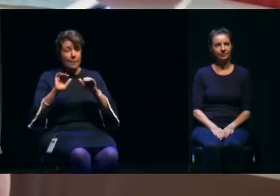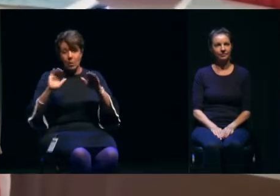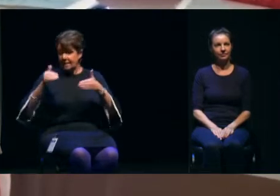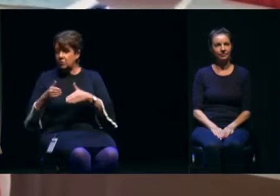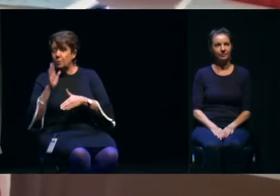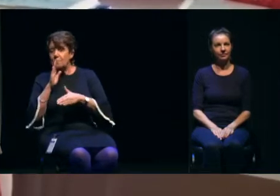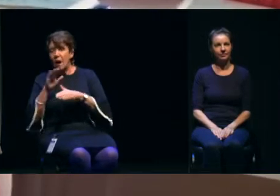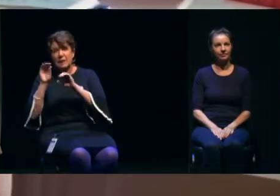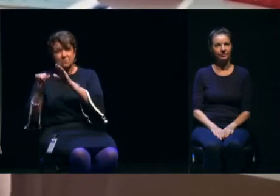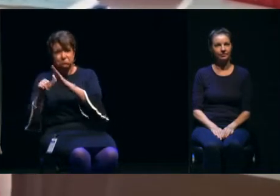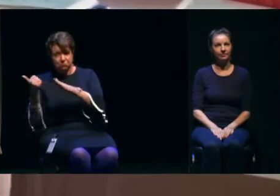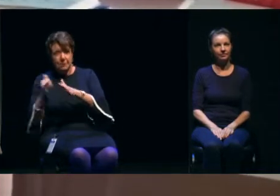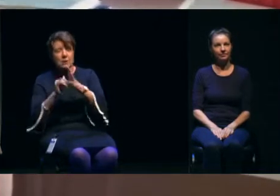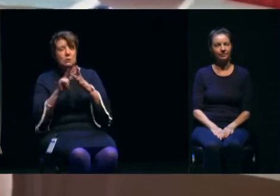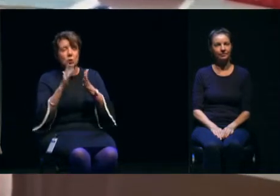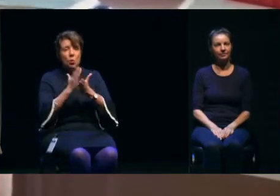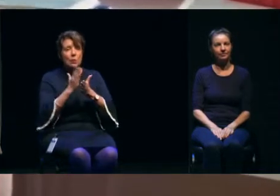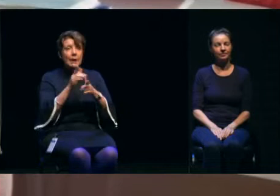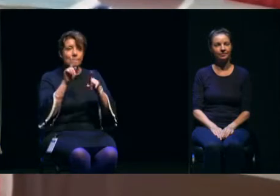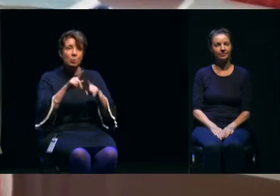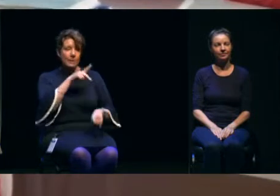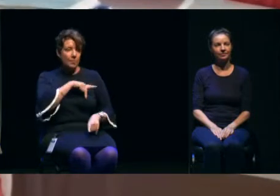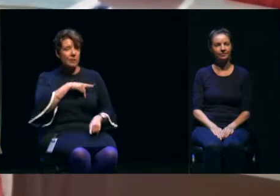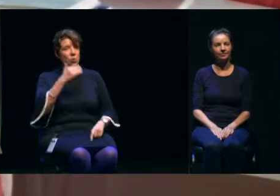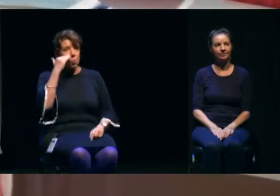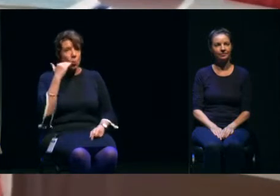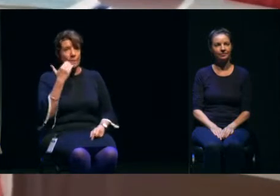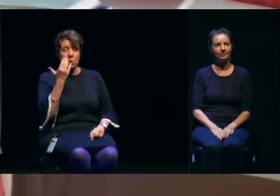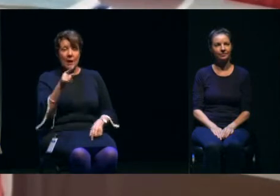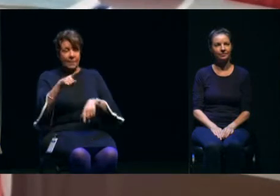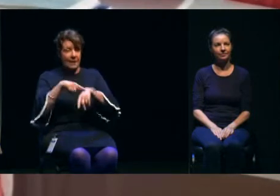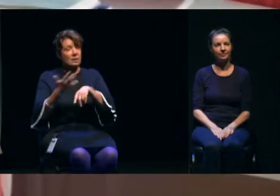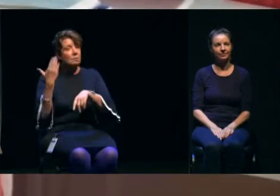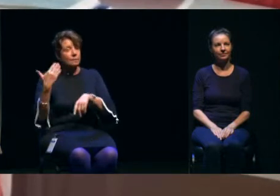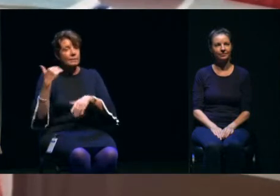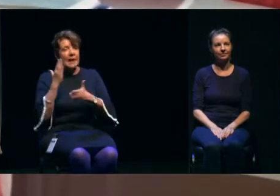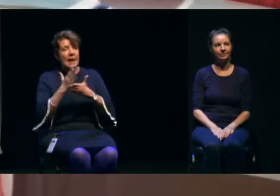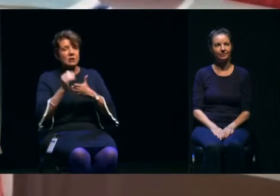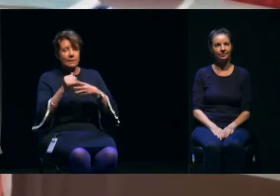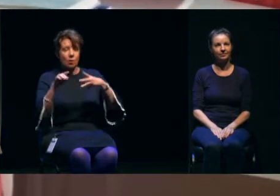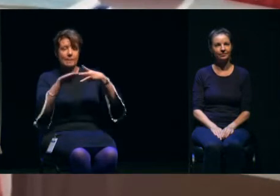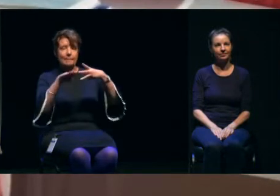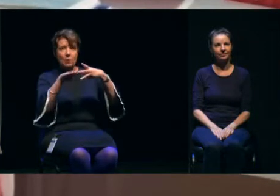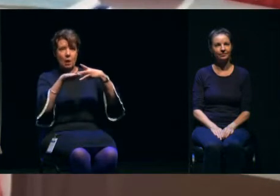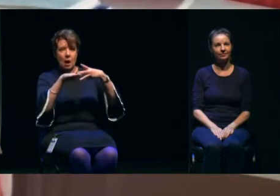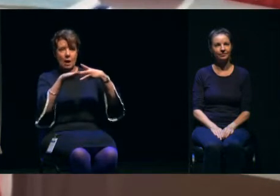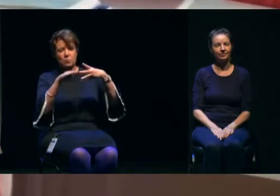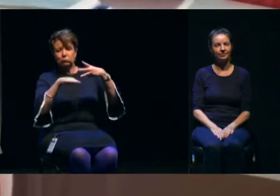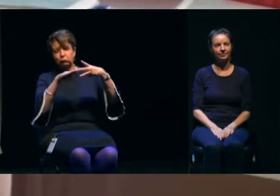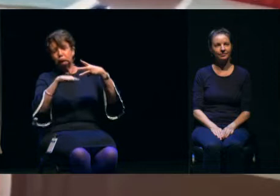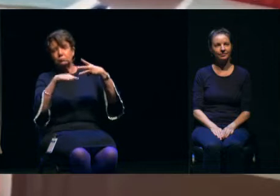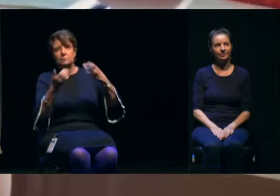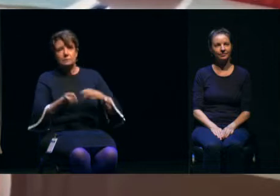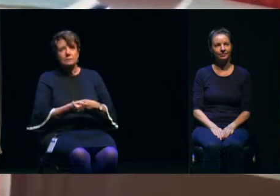education. So probably most of the professional women that you had at the time came from the middle class and the lower middle